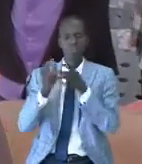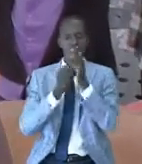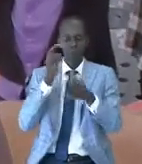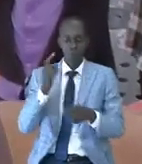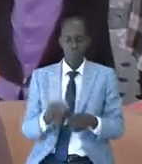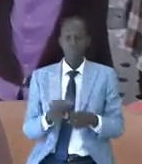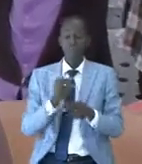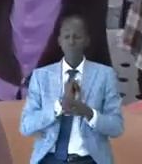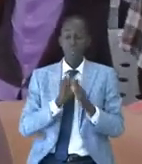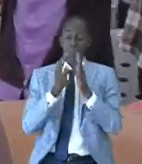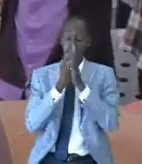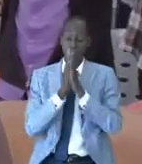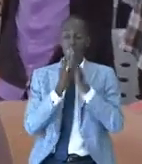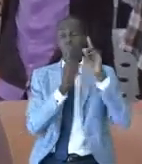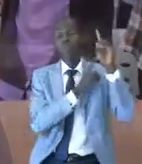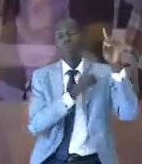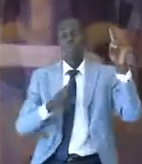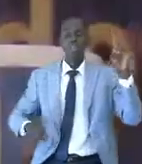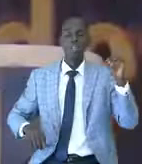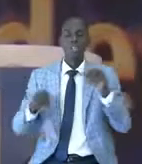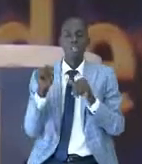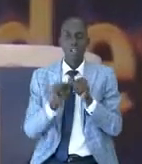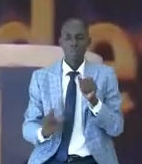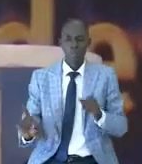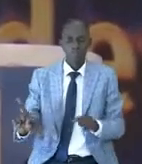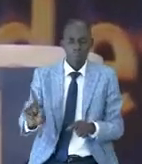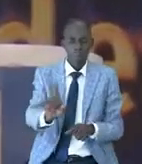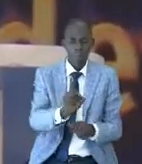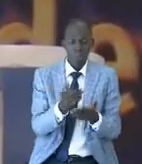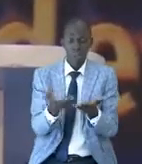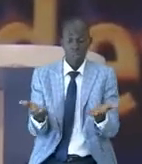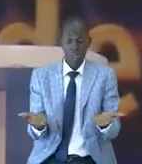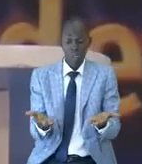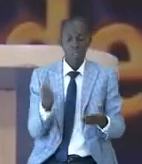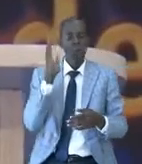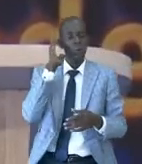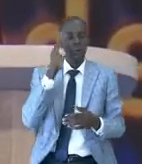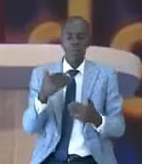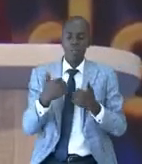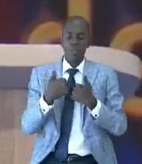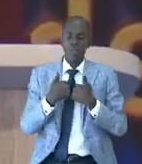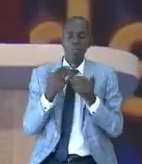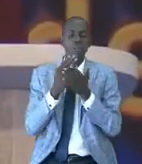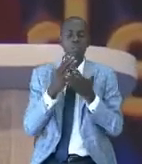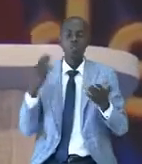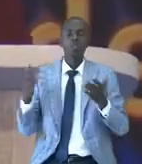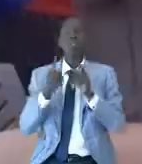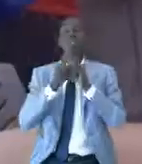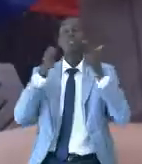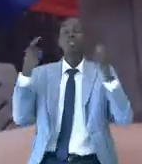name. I pray, Lord, everyone here will have something definite from